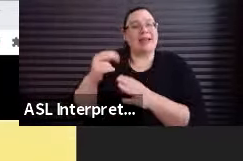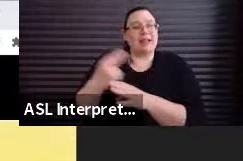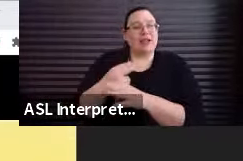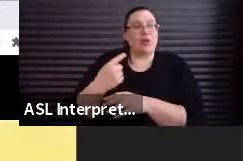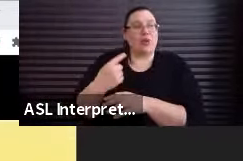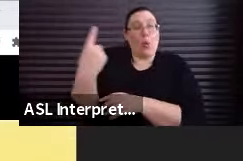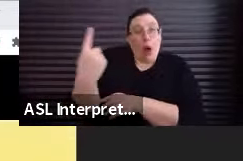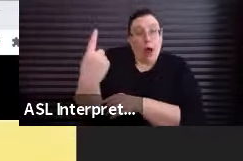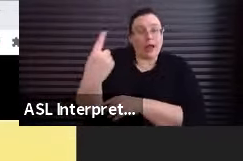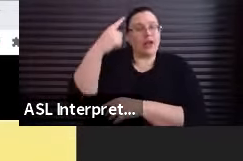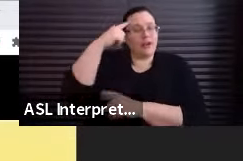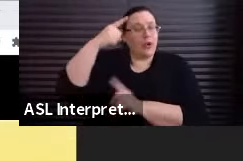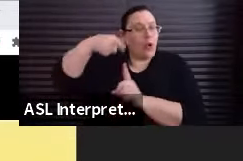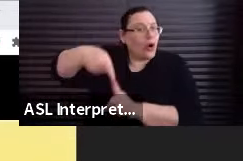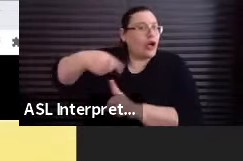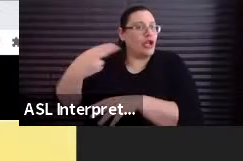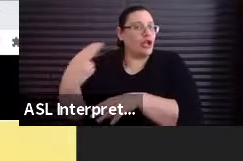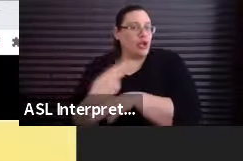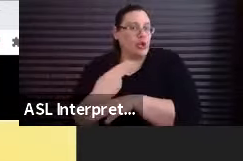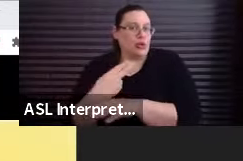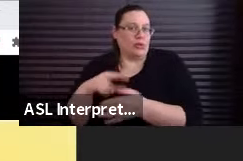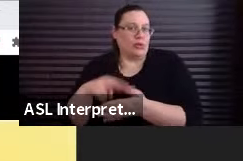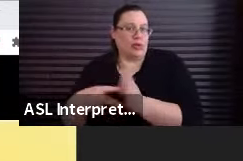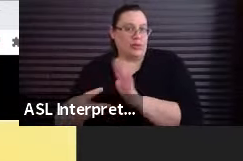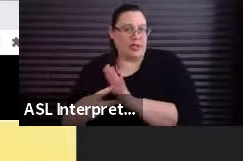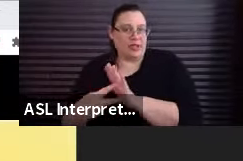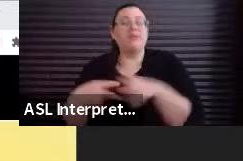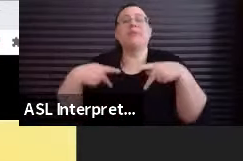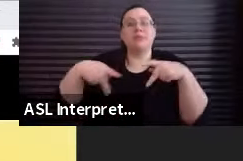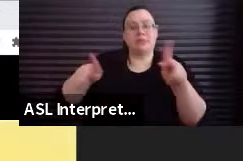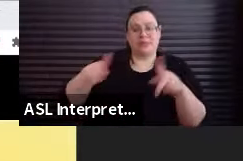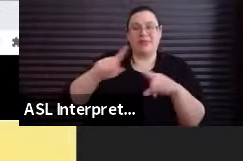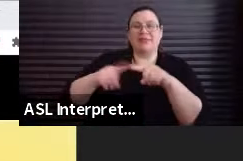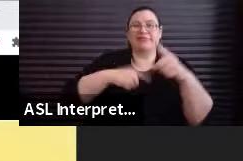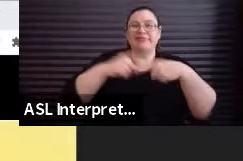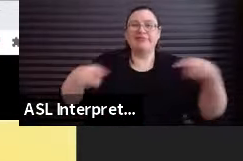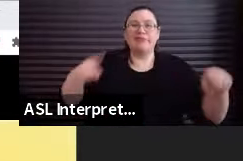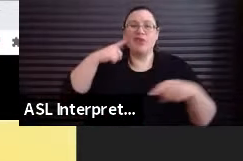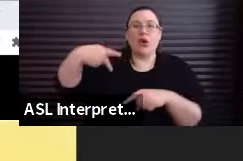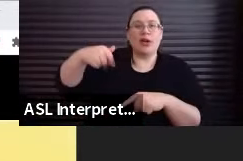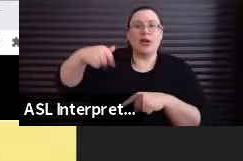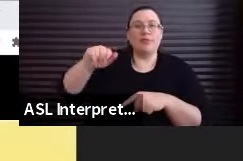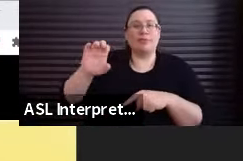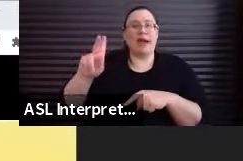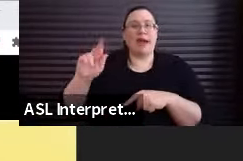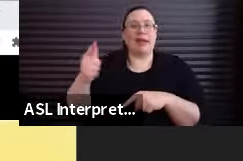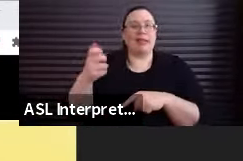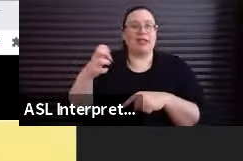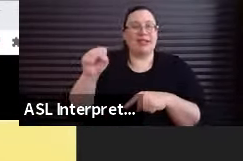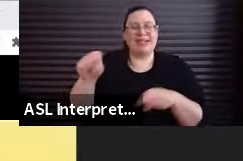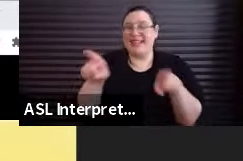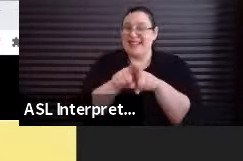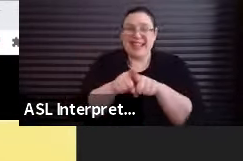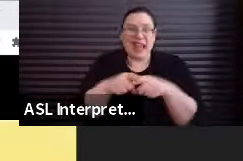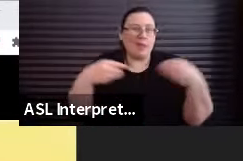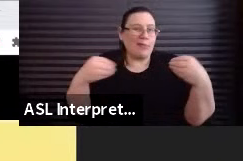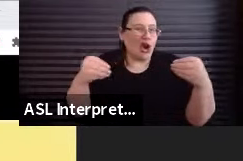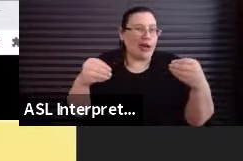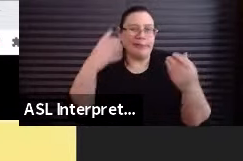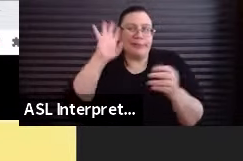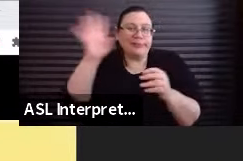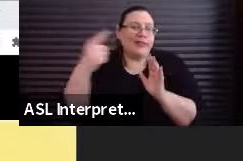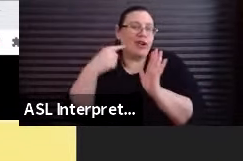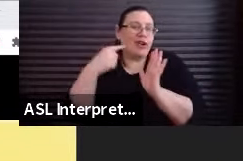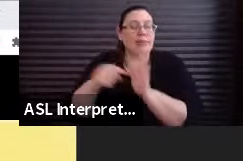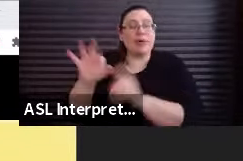purposes. We also allow packaging variations to be shown in the same market. So you could have a